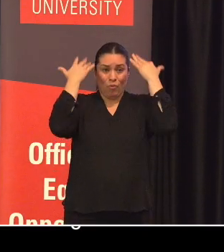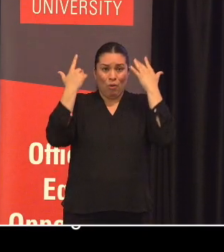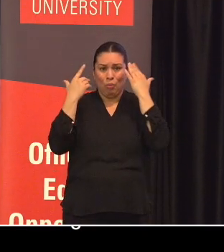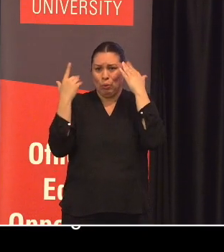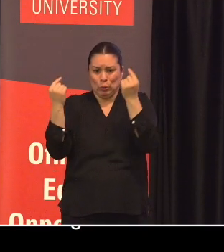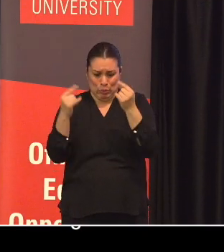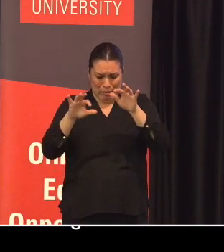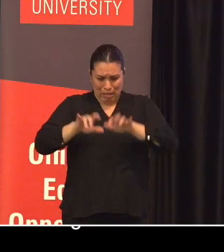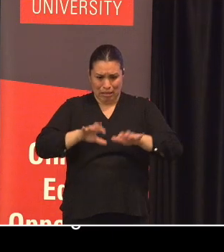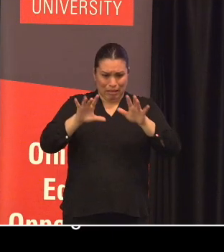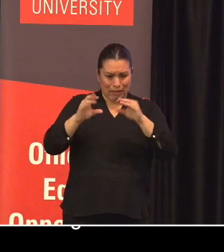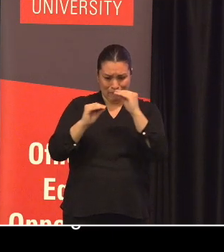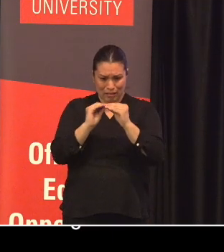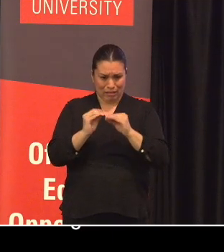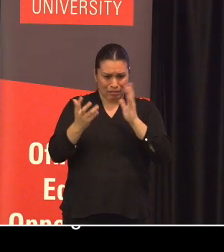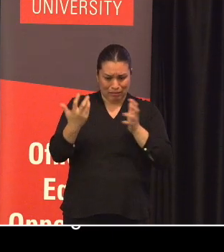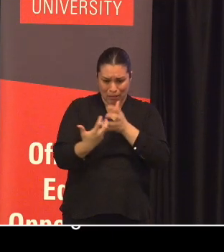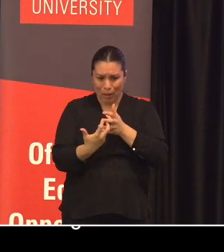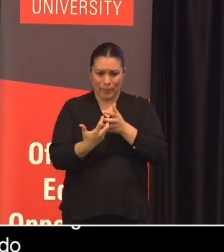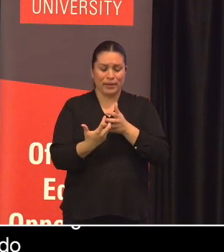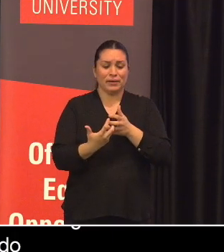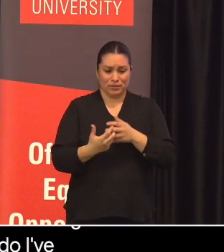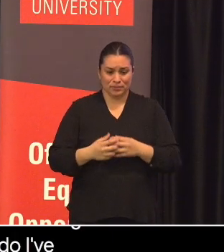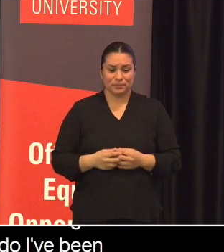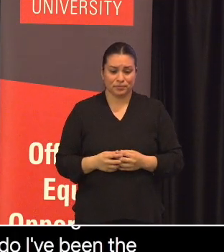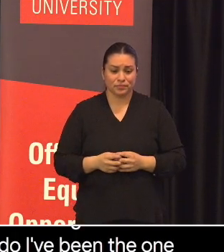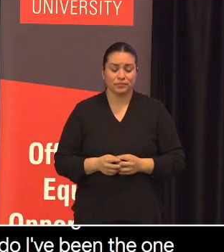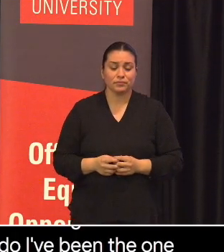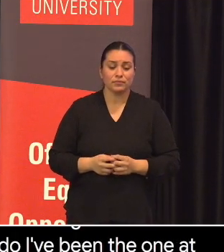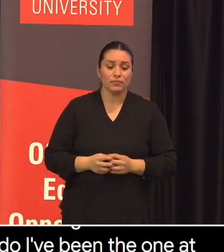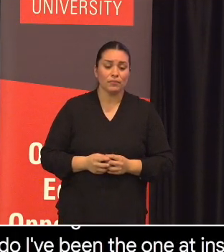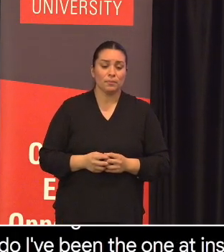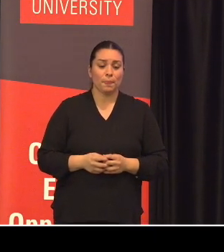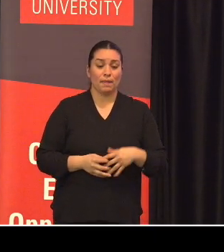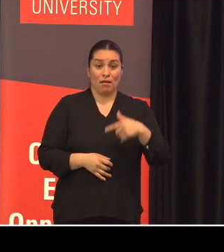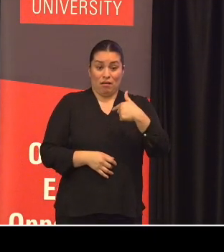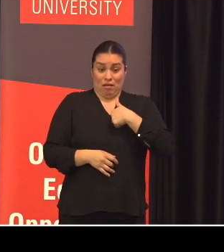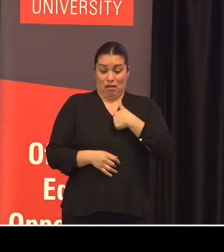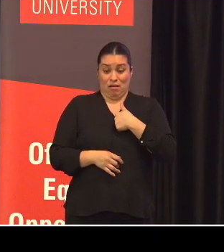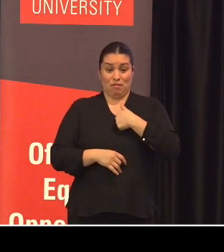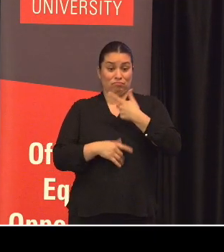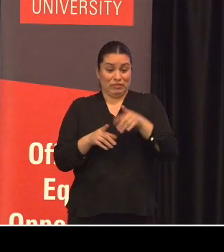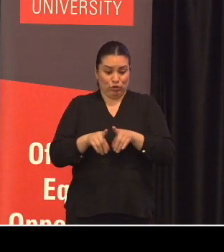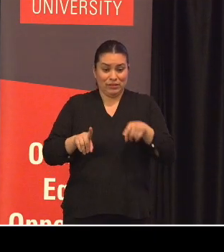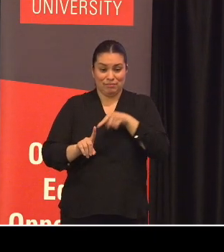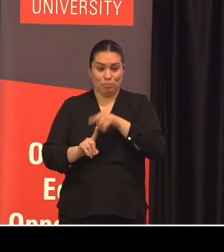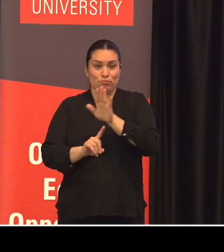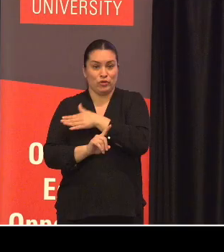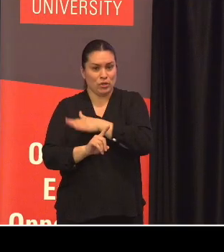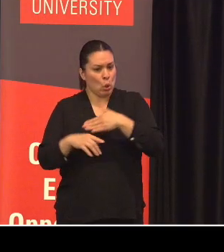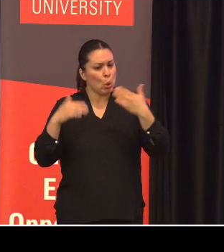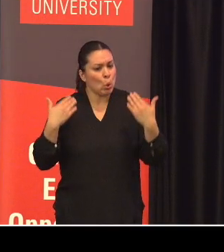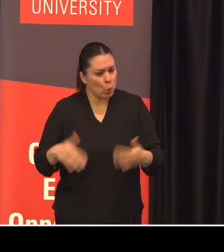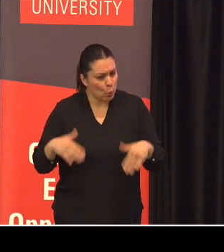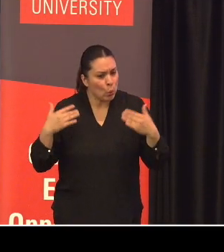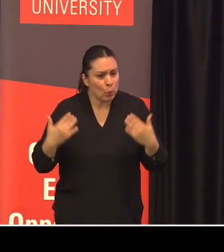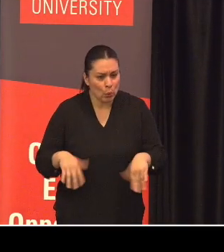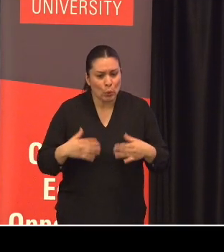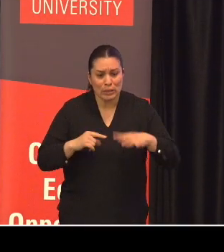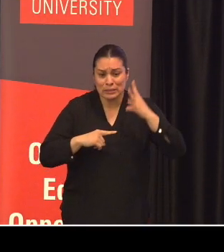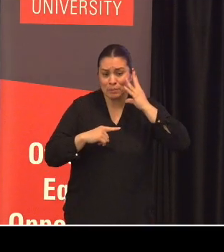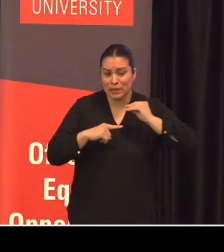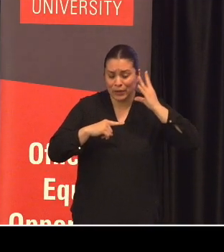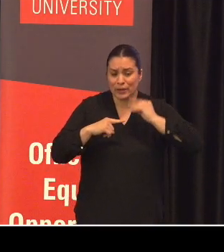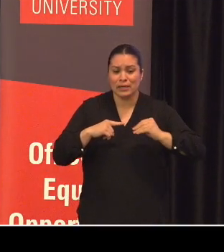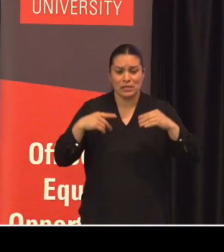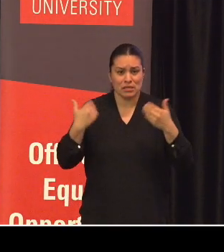have a degree in music. Trust me, I've been the one at institutions doing the alternative text and making accessible whole